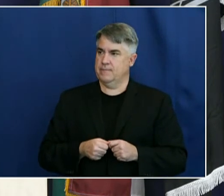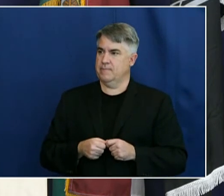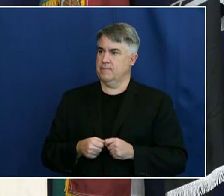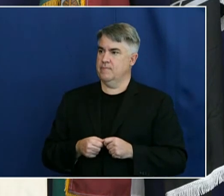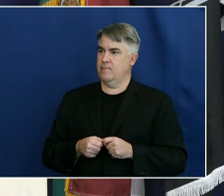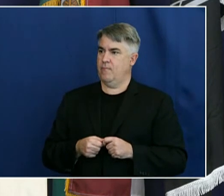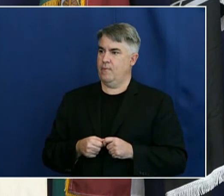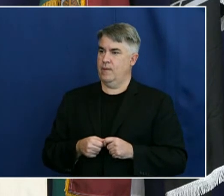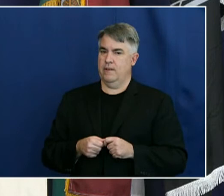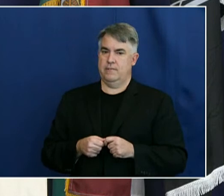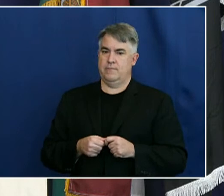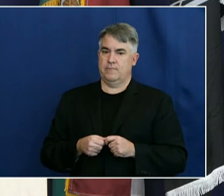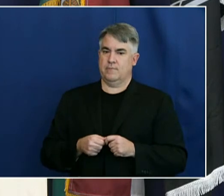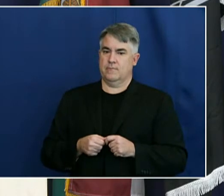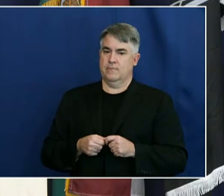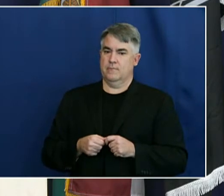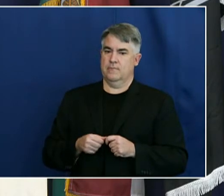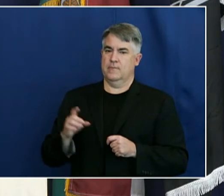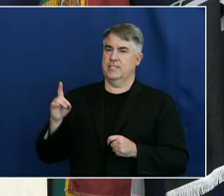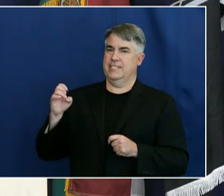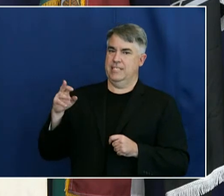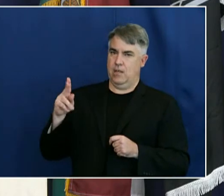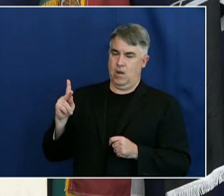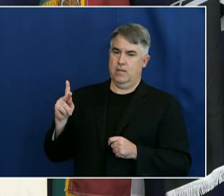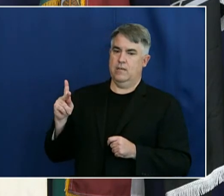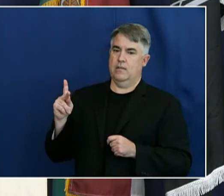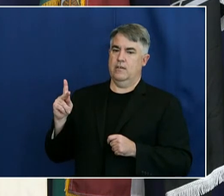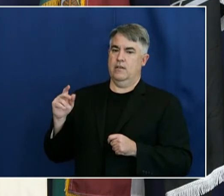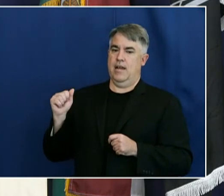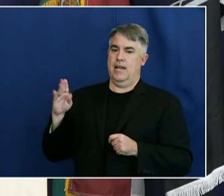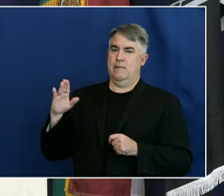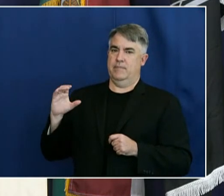This one is from Derek Stahl with ABC 10 News.